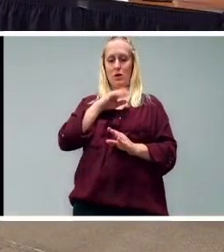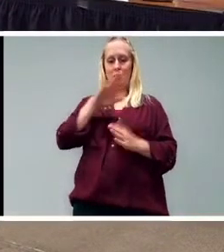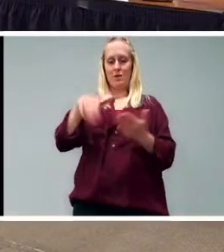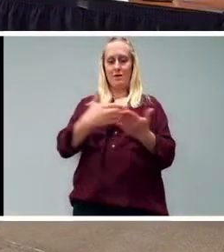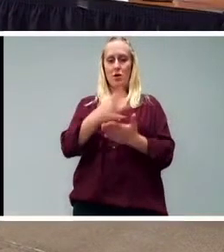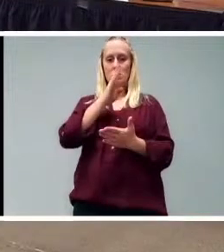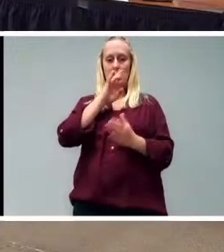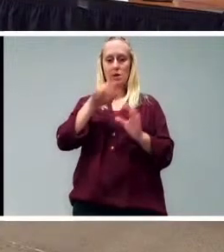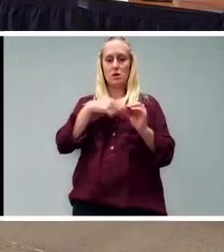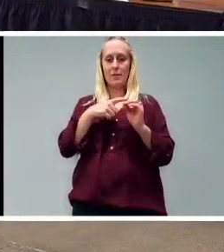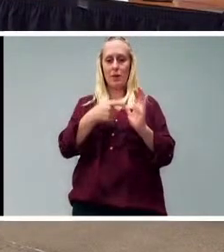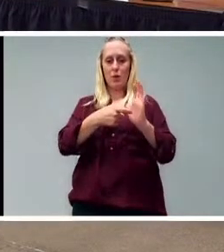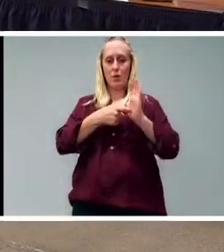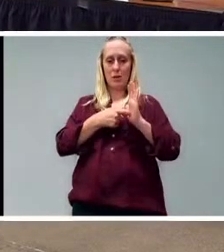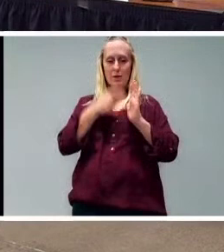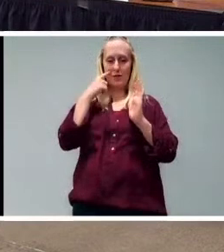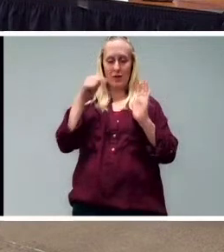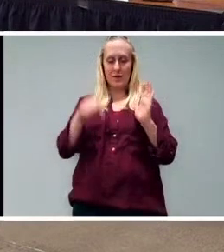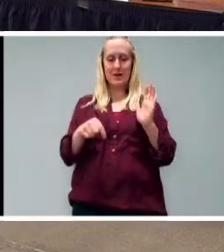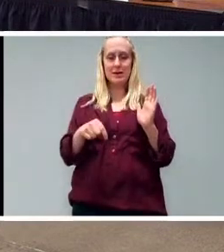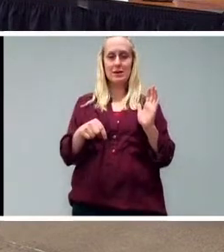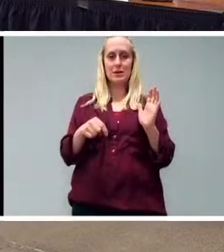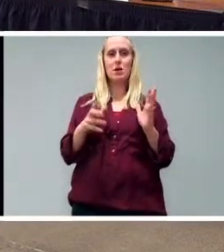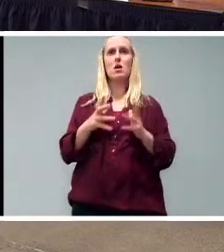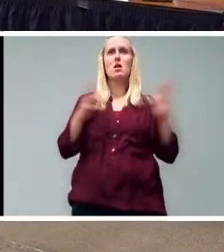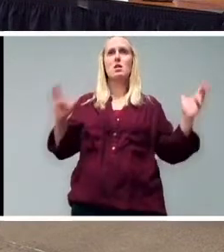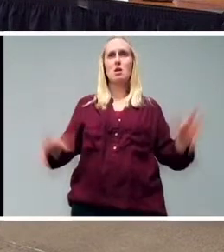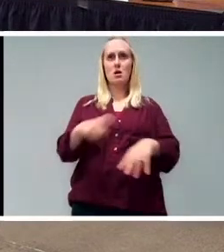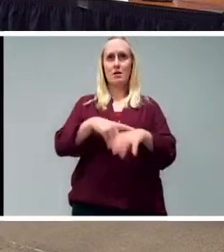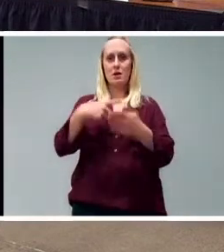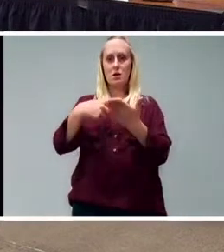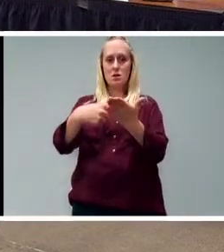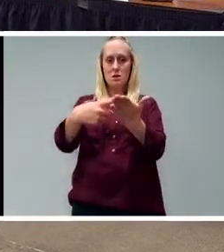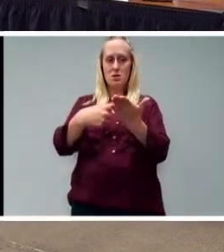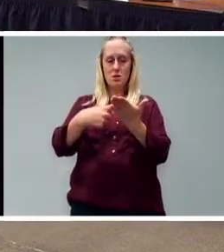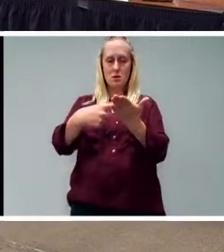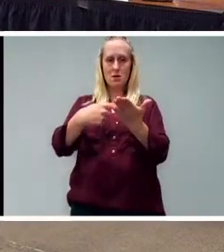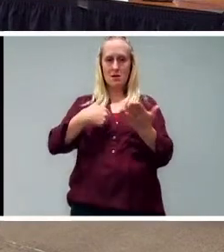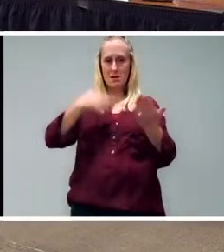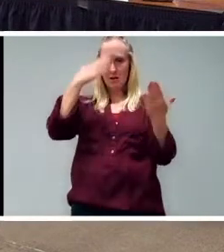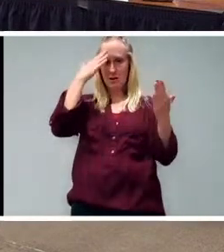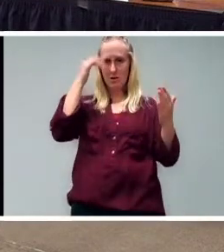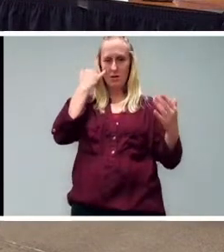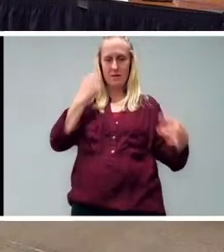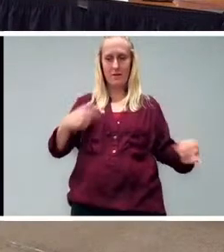to do this is a lot of time. Mike, I don't know if you wanted